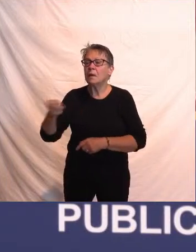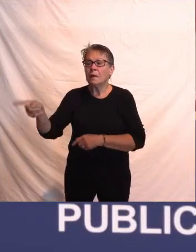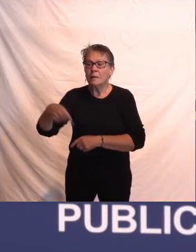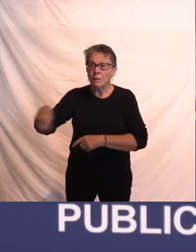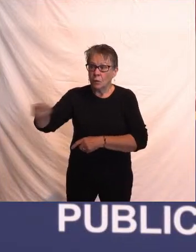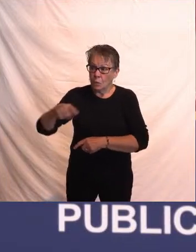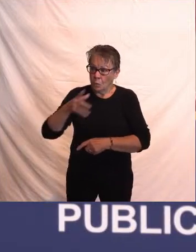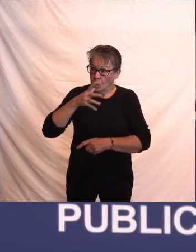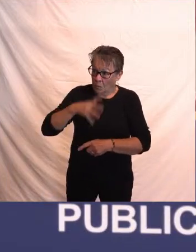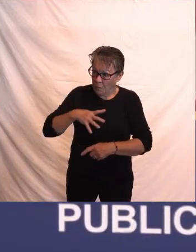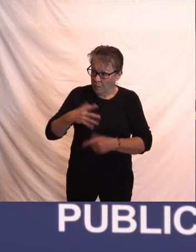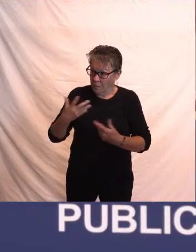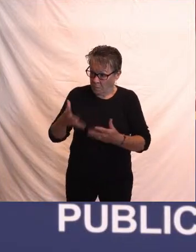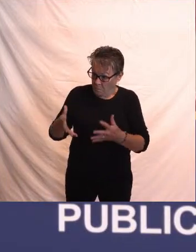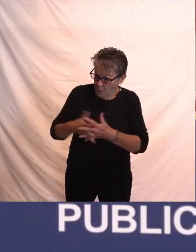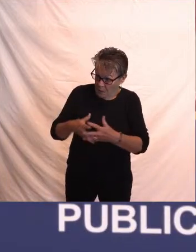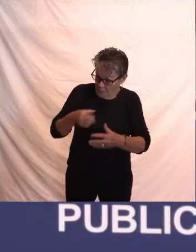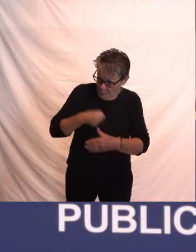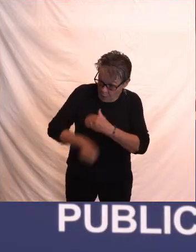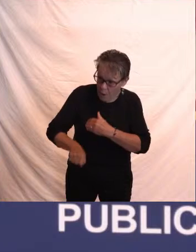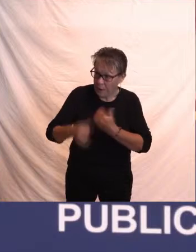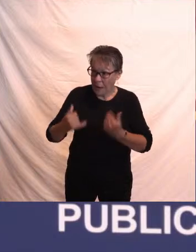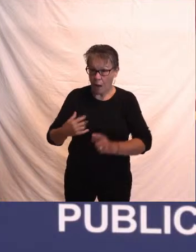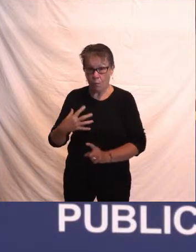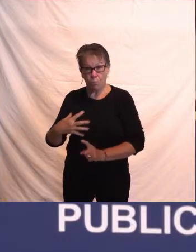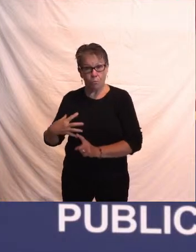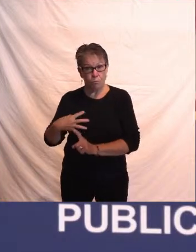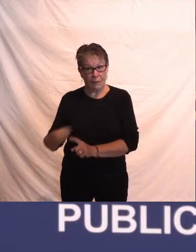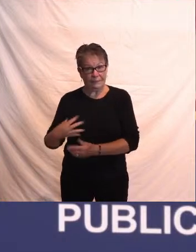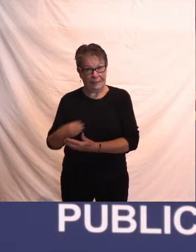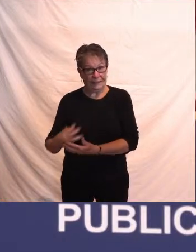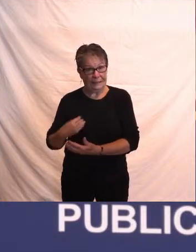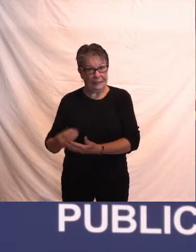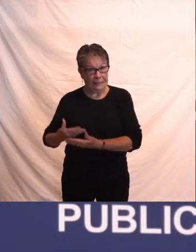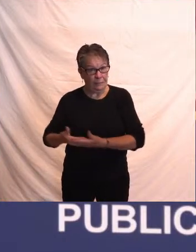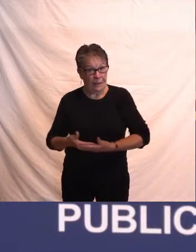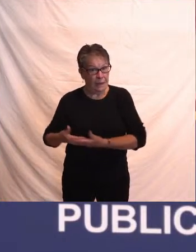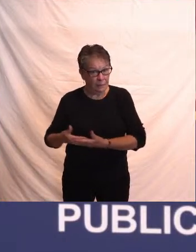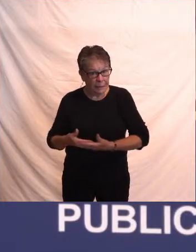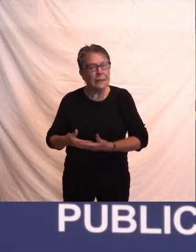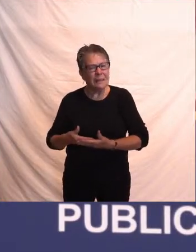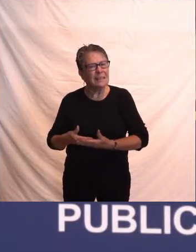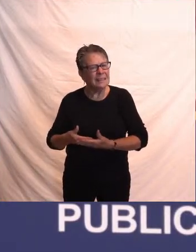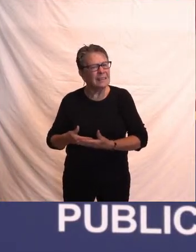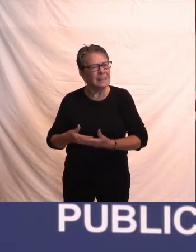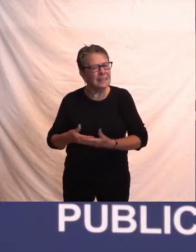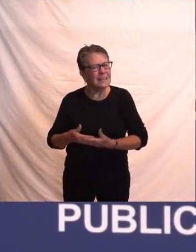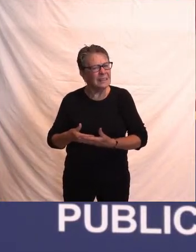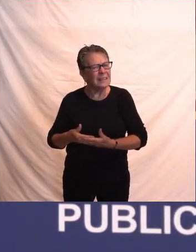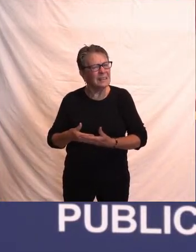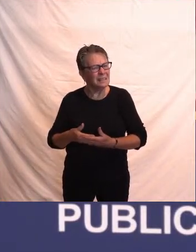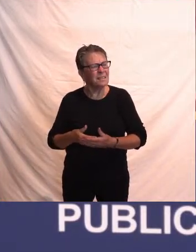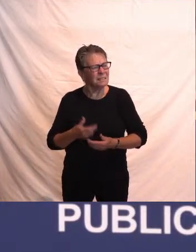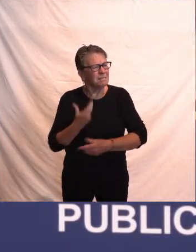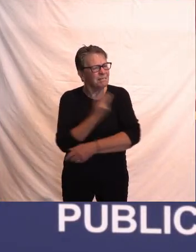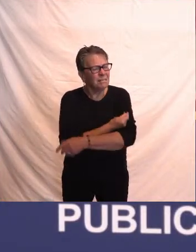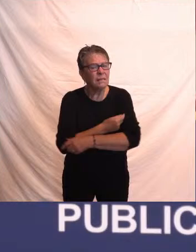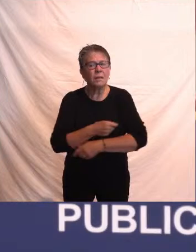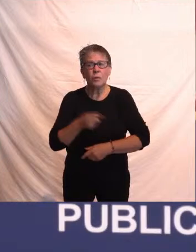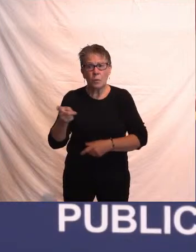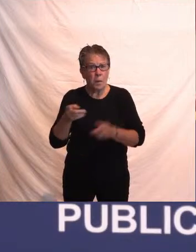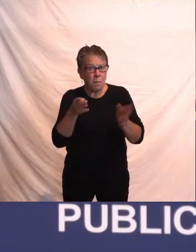future. CDC recommends urgent action to accelerate primary vaccination for this